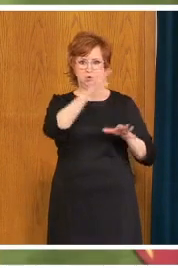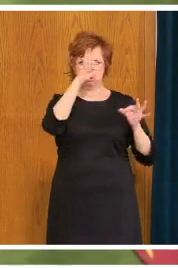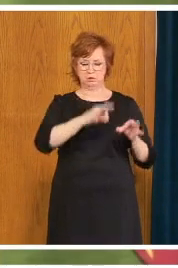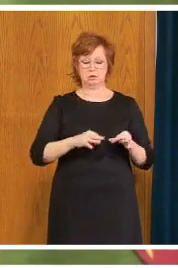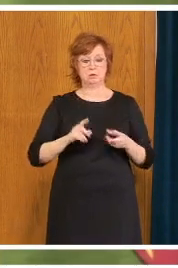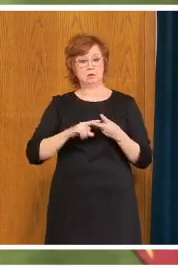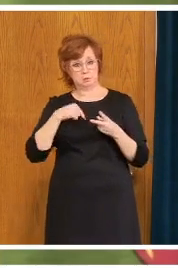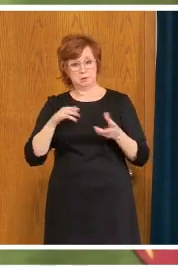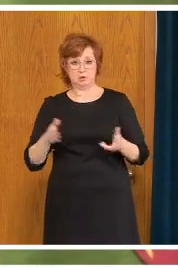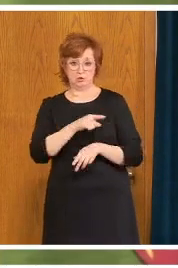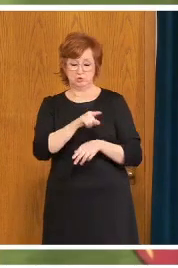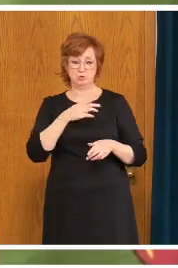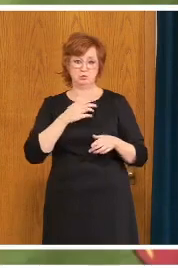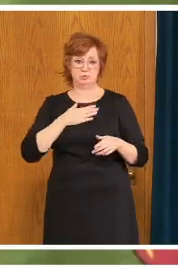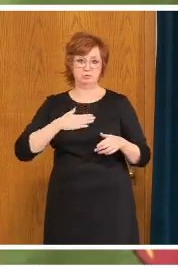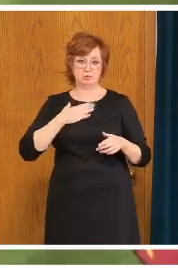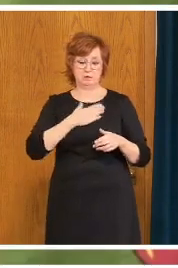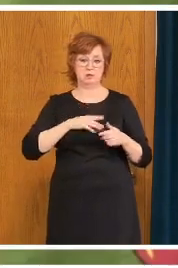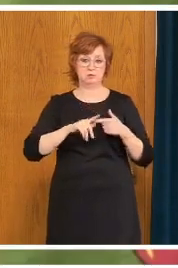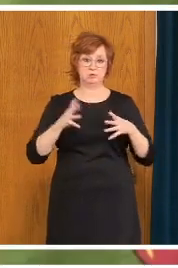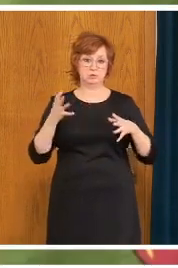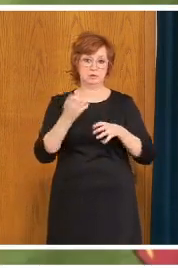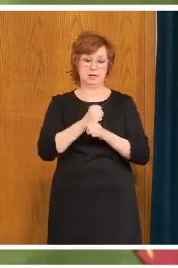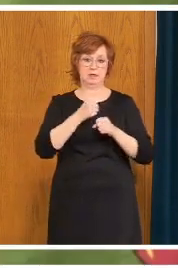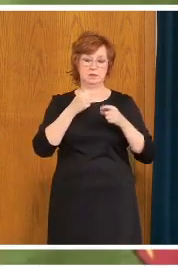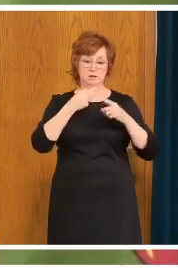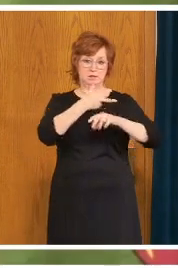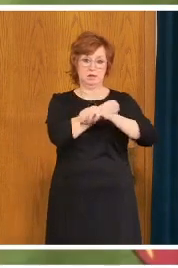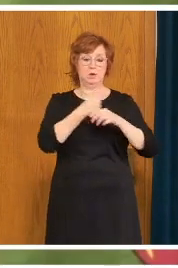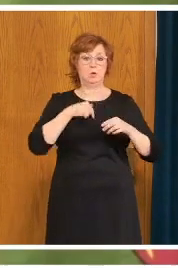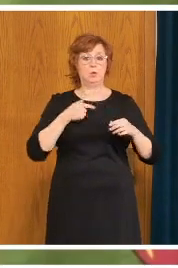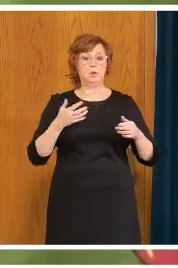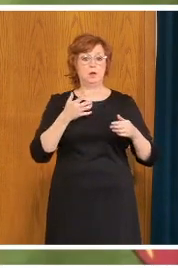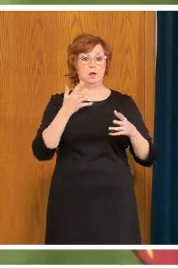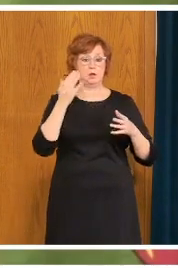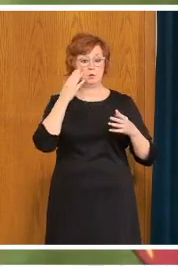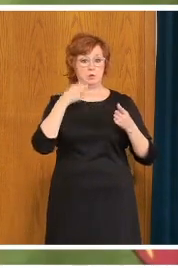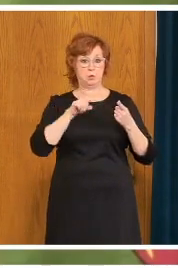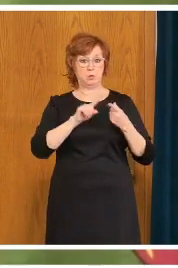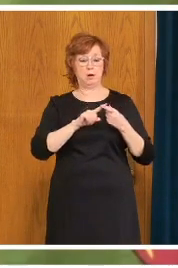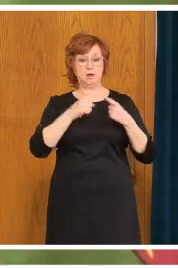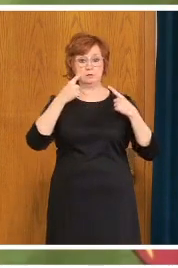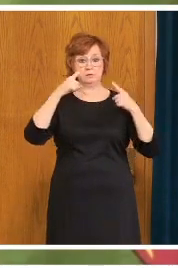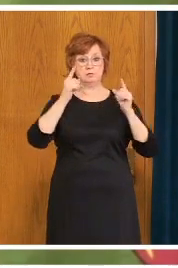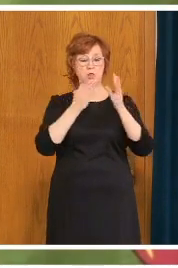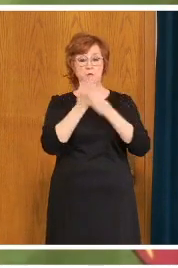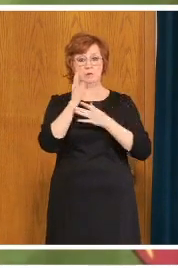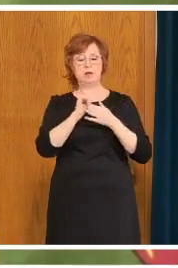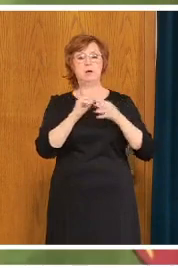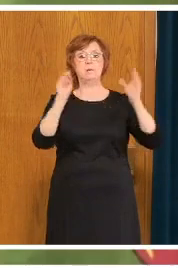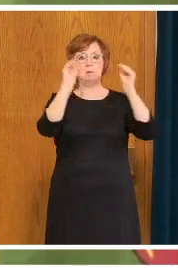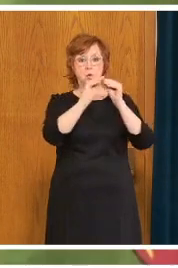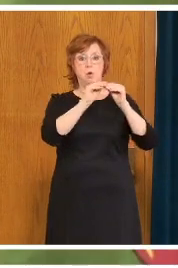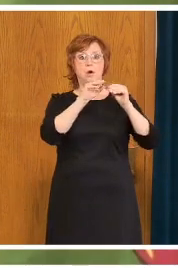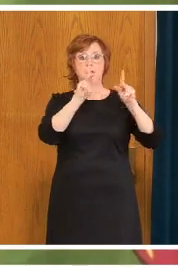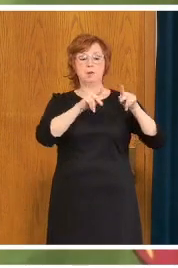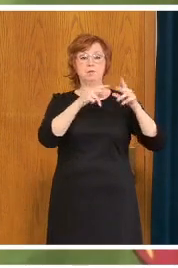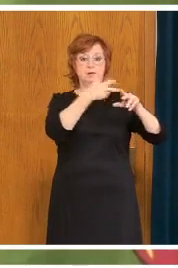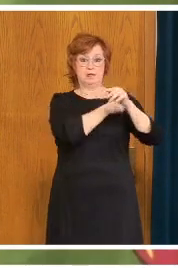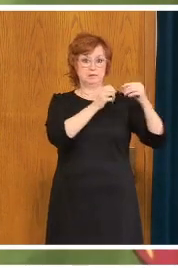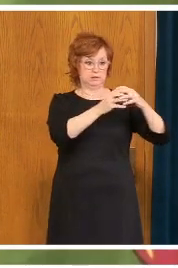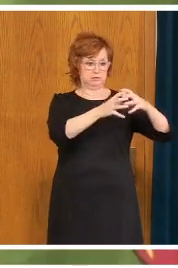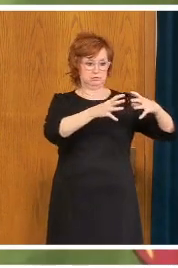encourage everybody to get a vaccine. The only way that we're going to get through this is by having more people vaccinated. That doesn't matter what industry that they work